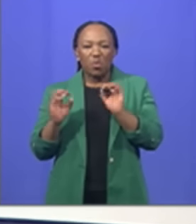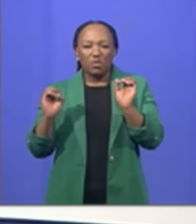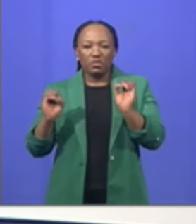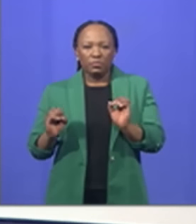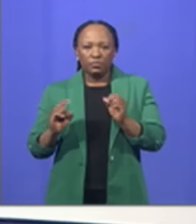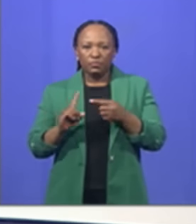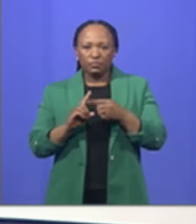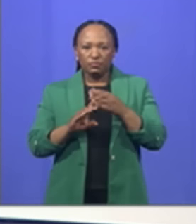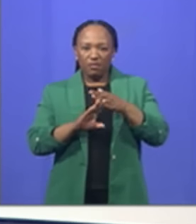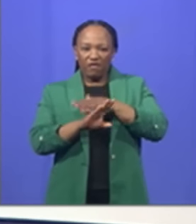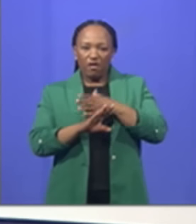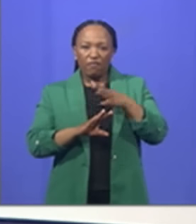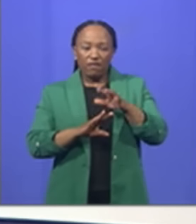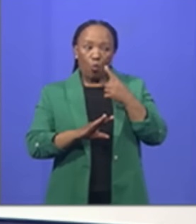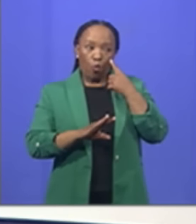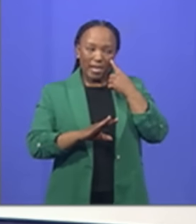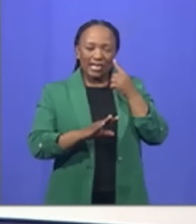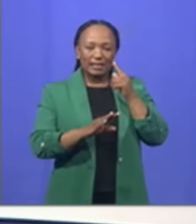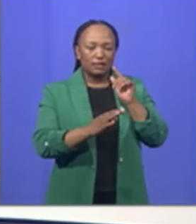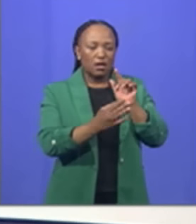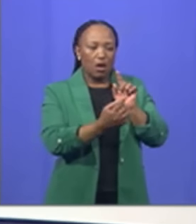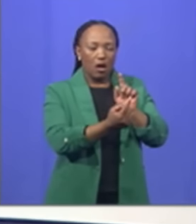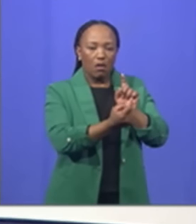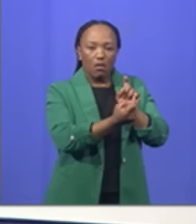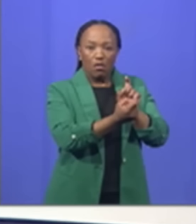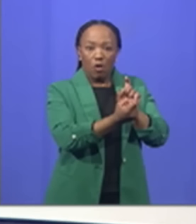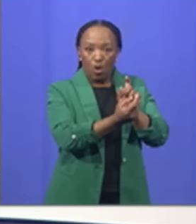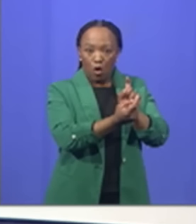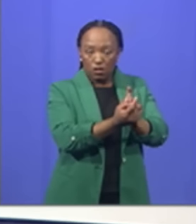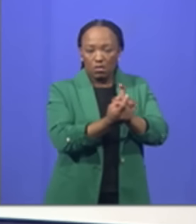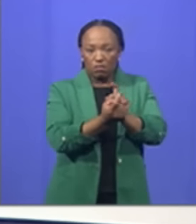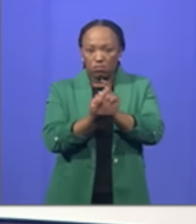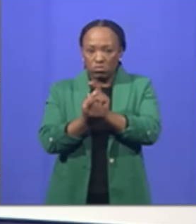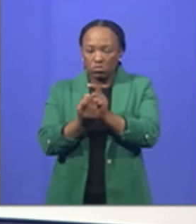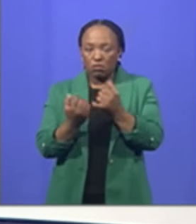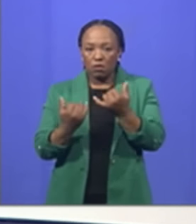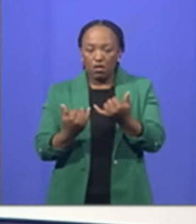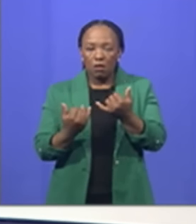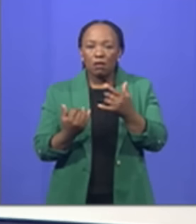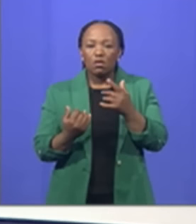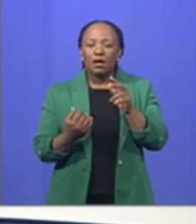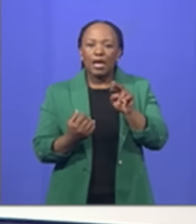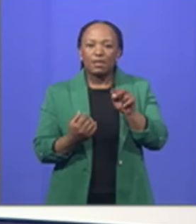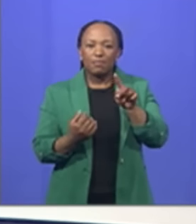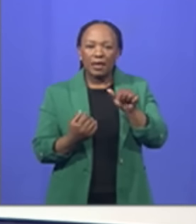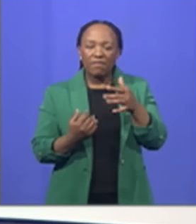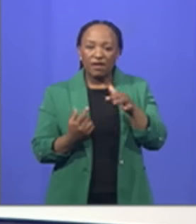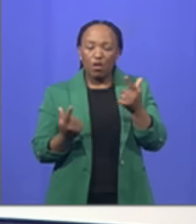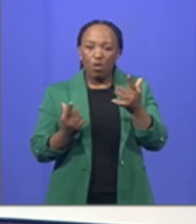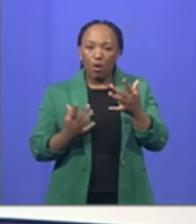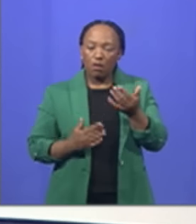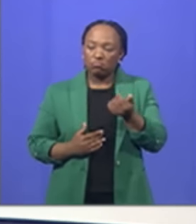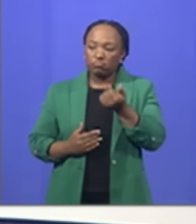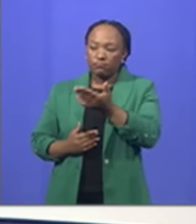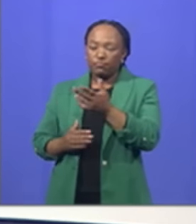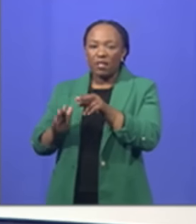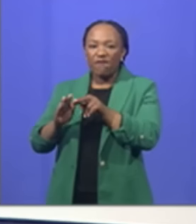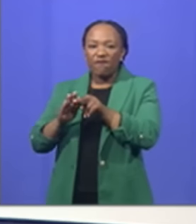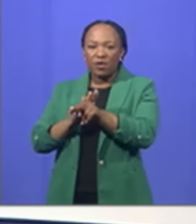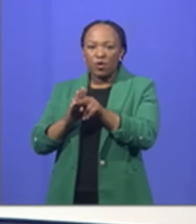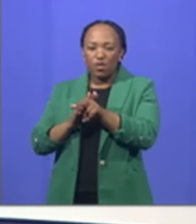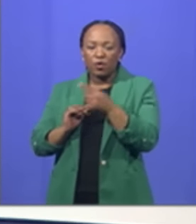a leka go tshwenyana le dihlatse. Botšhotšhisi ga bjale bo fane ka kgatišo ya video go baemedi ba Mokgotsi bjo e laetšang gore